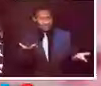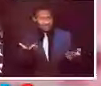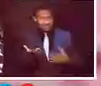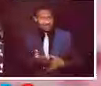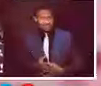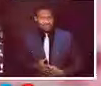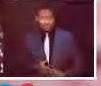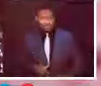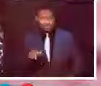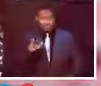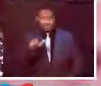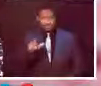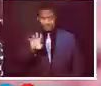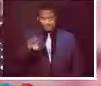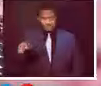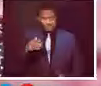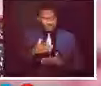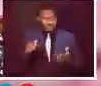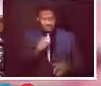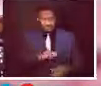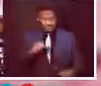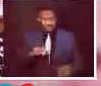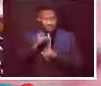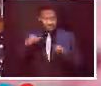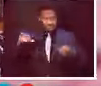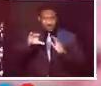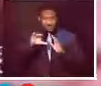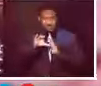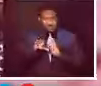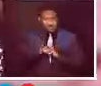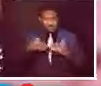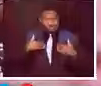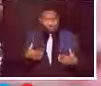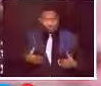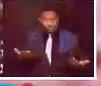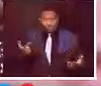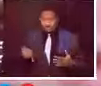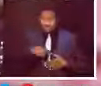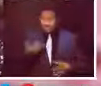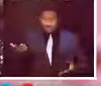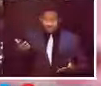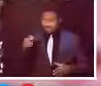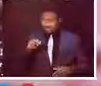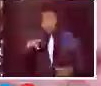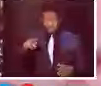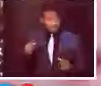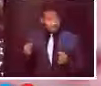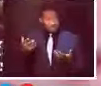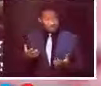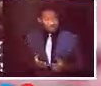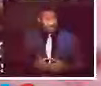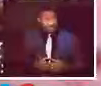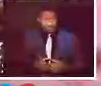our 3.44? Some committees, independent constitutional bodies. How many are we? The minority. We